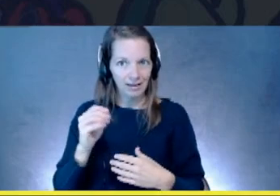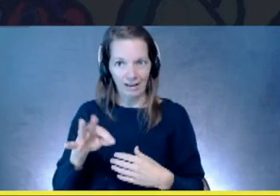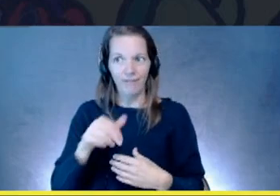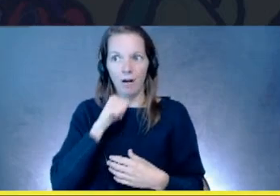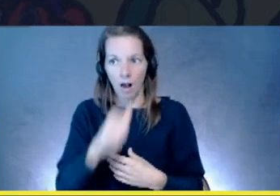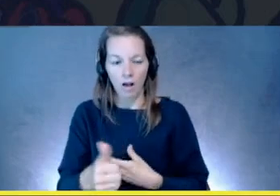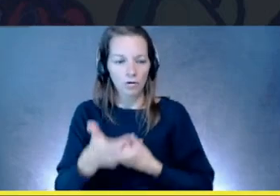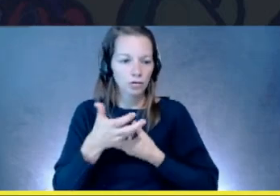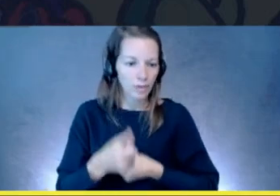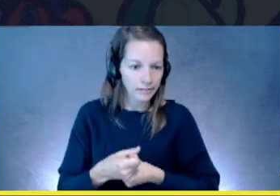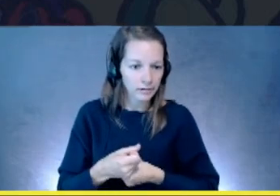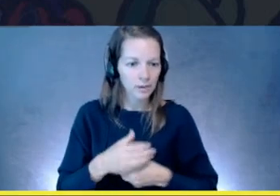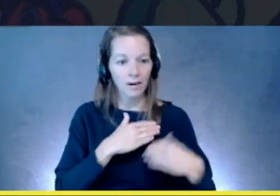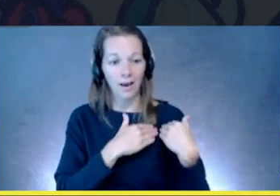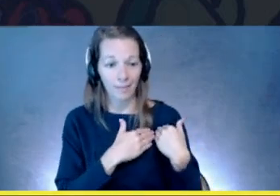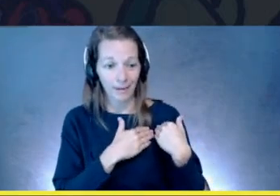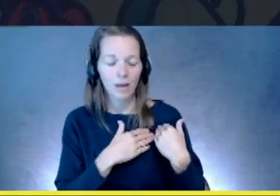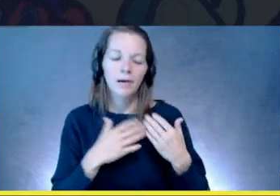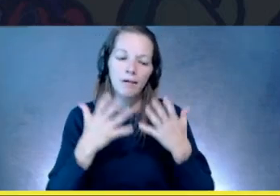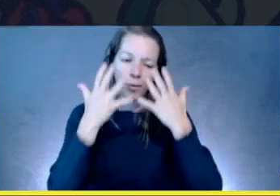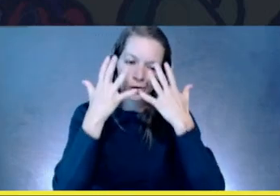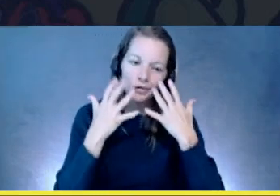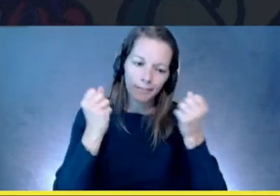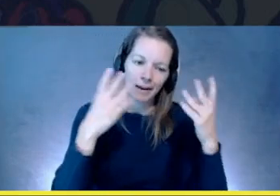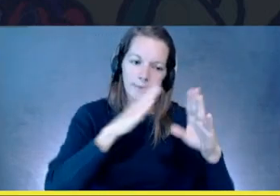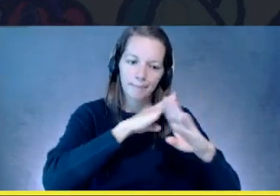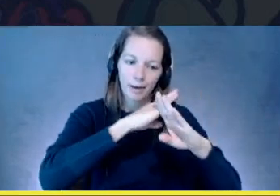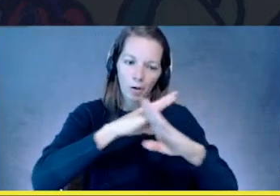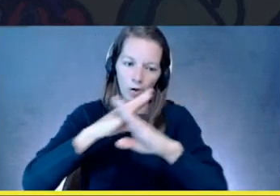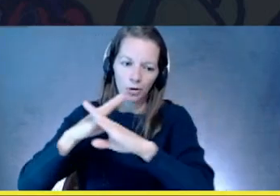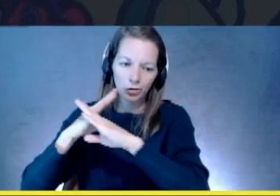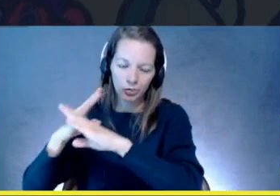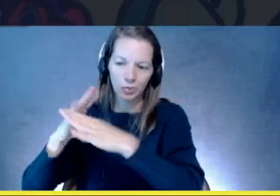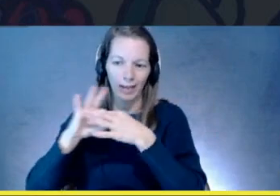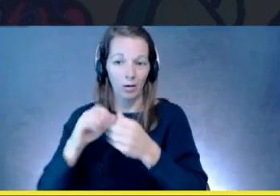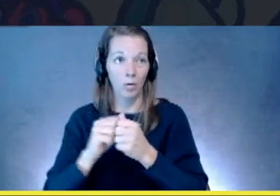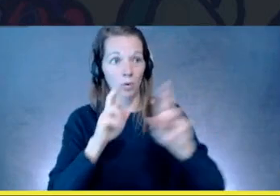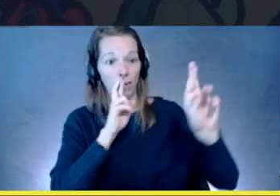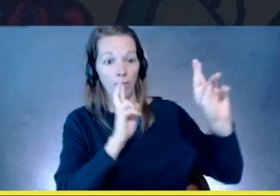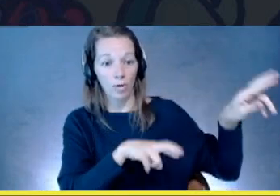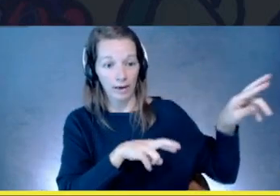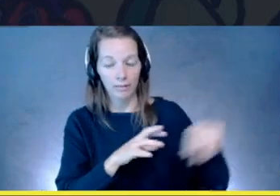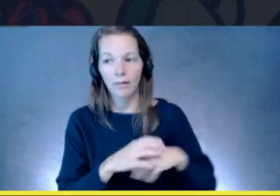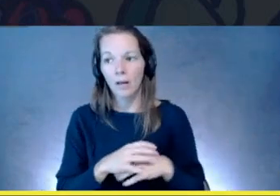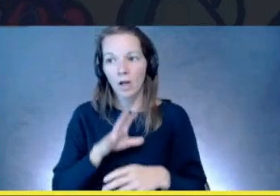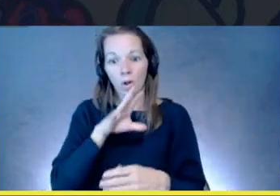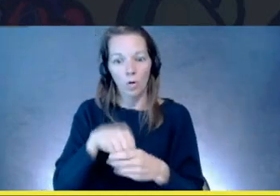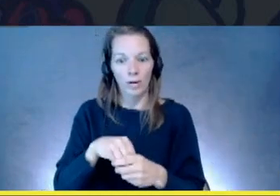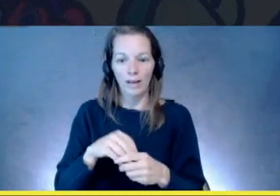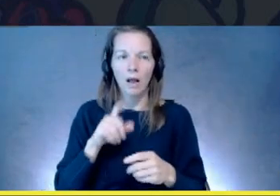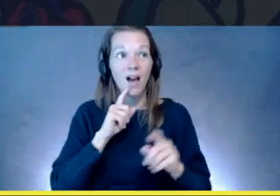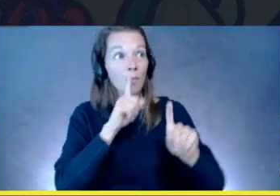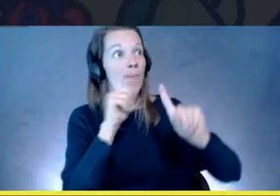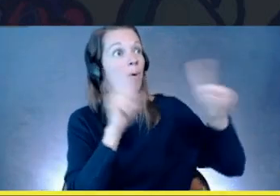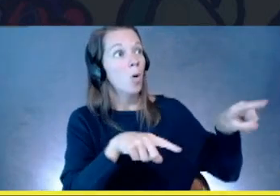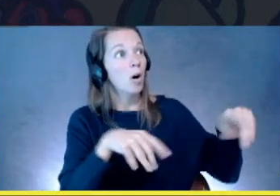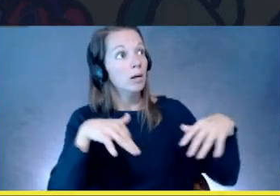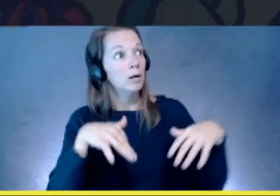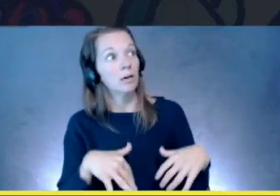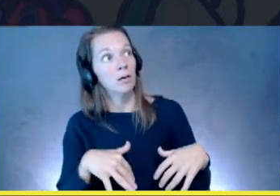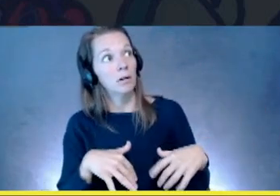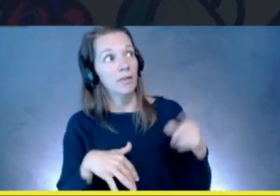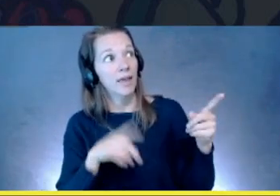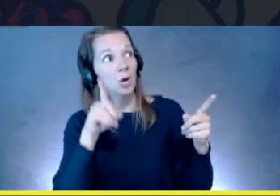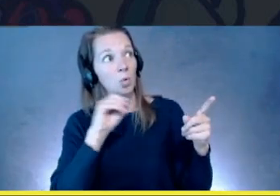accountability. Unfortunately, there are multiple barriers to reporting, including the belief that nothing will be done, not knowing